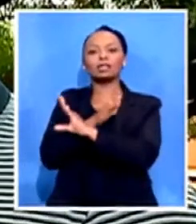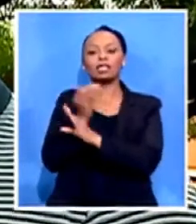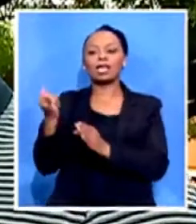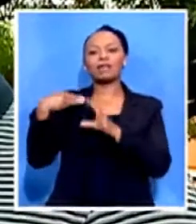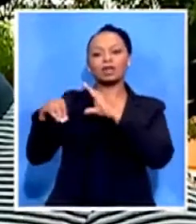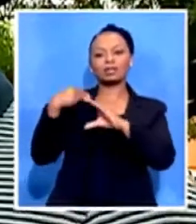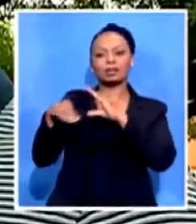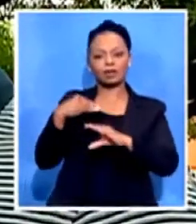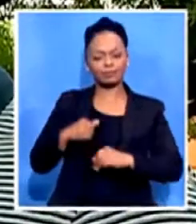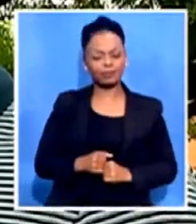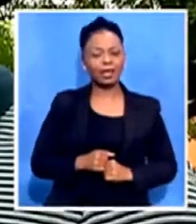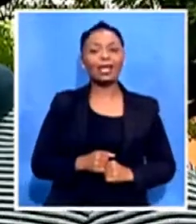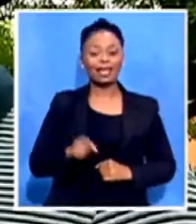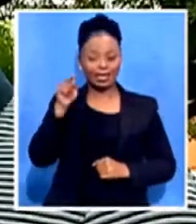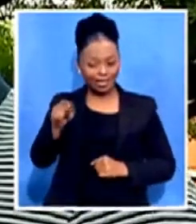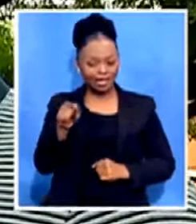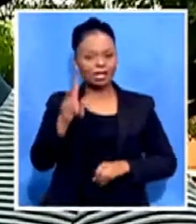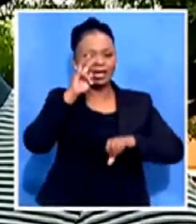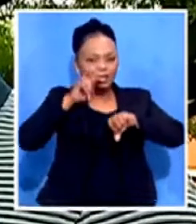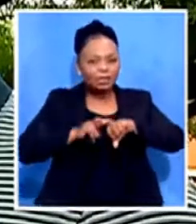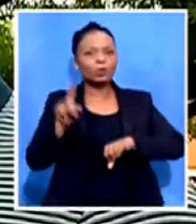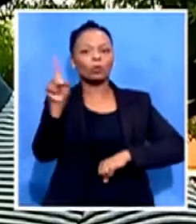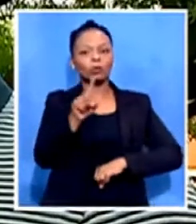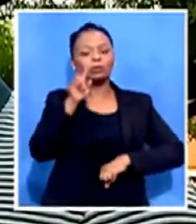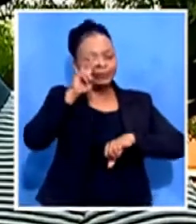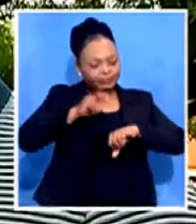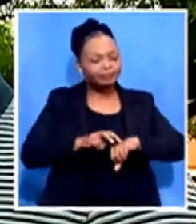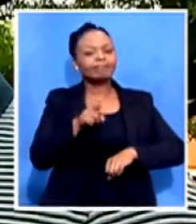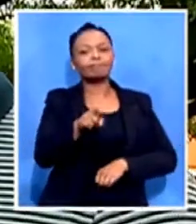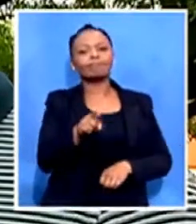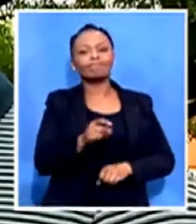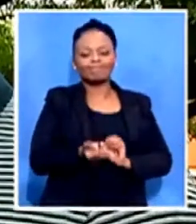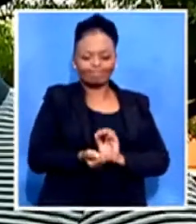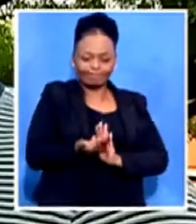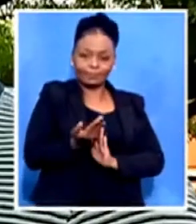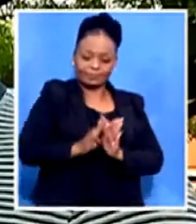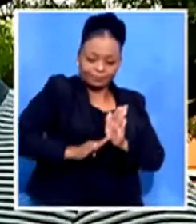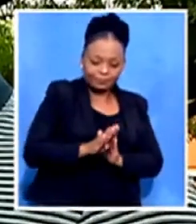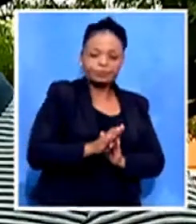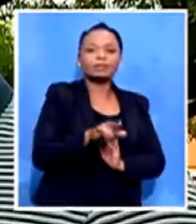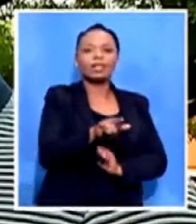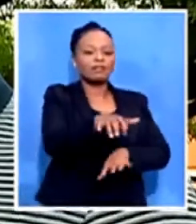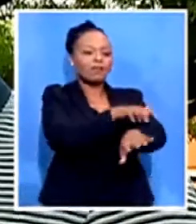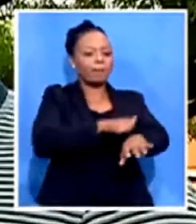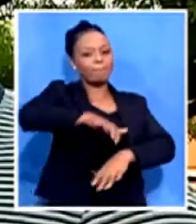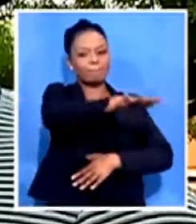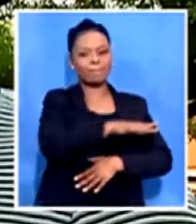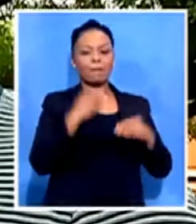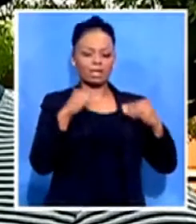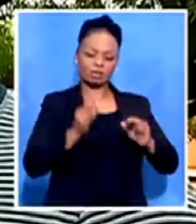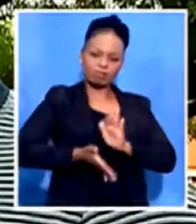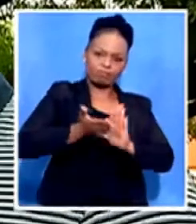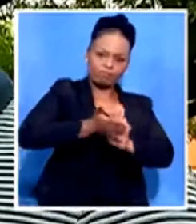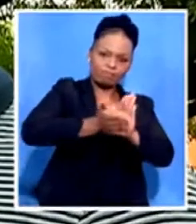to be able to uplift the farm and make it more productive, but at the same time guarantee that the funds invested will